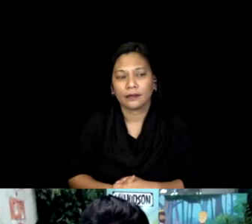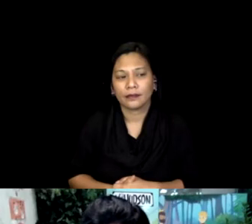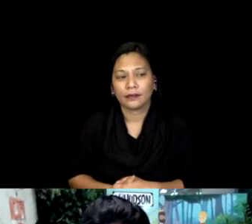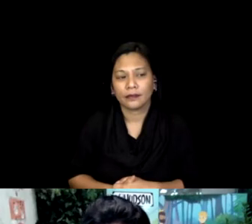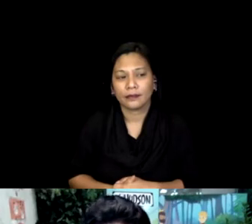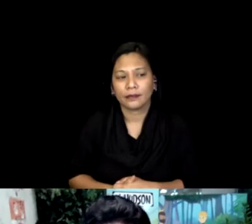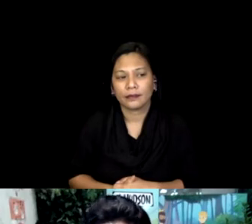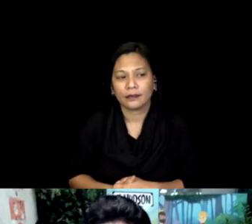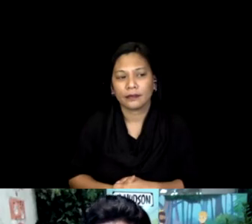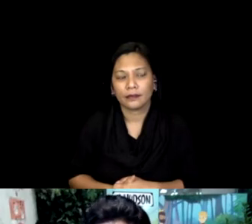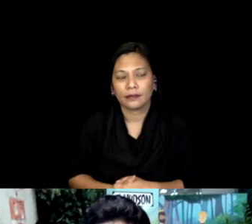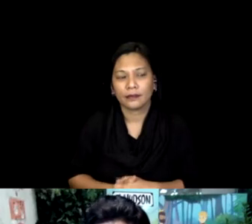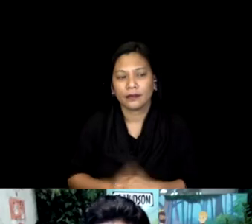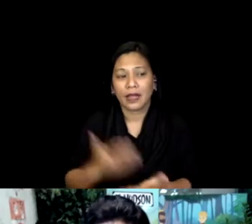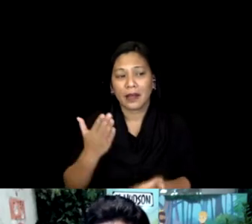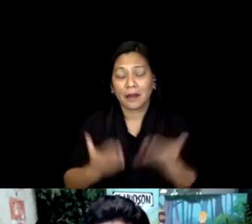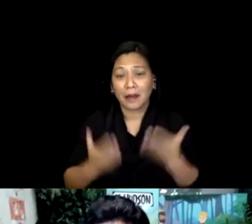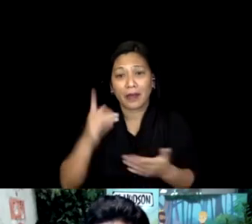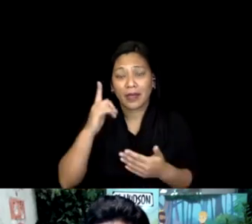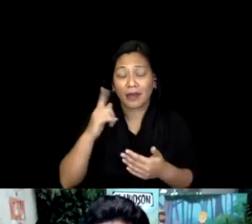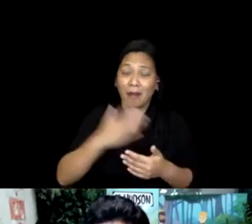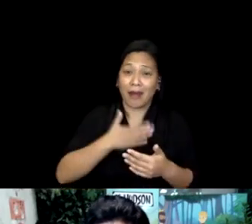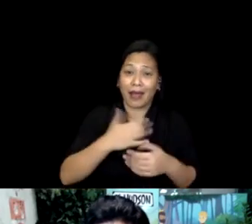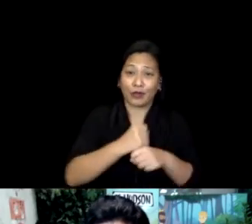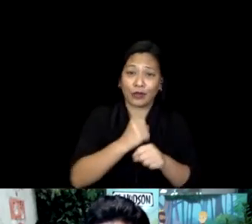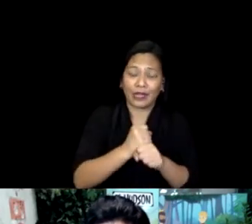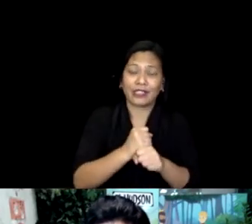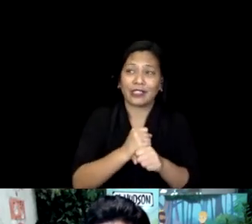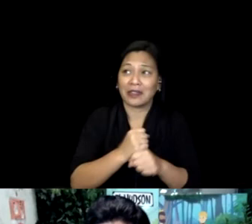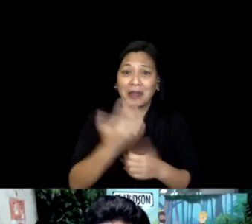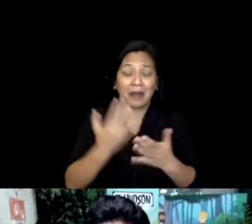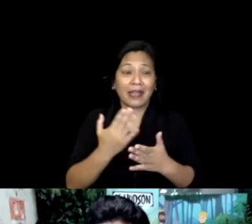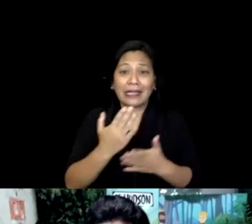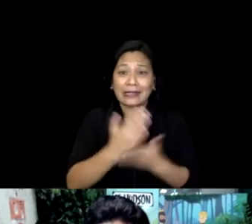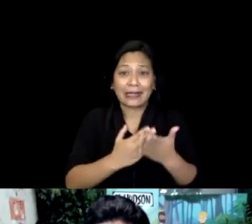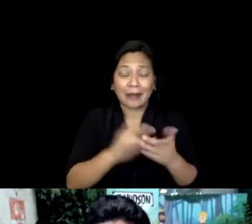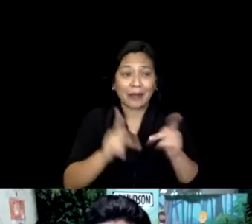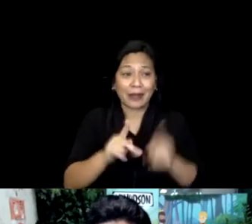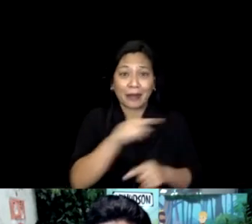this, especially in the States, to audiences who aren't familiar with